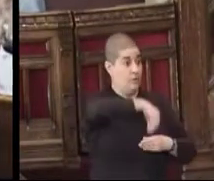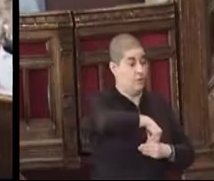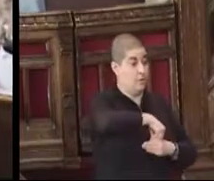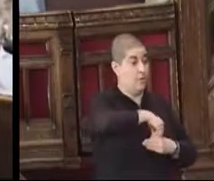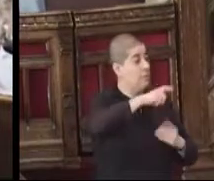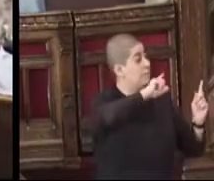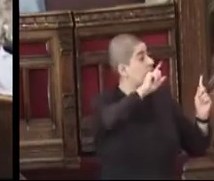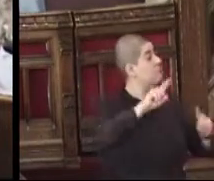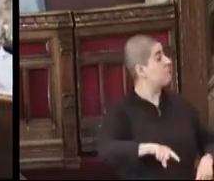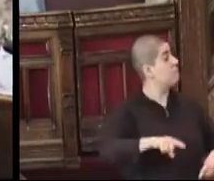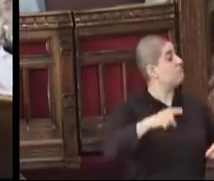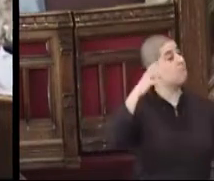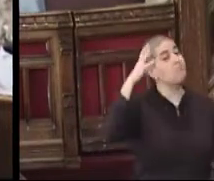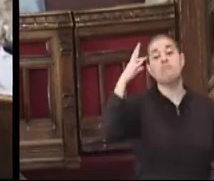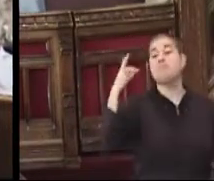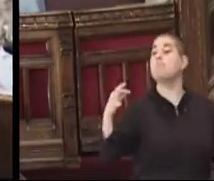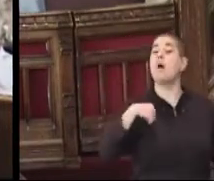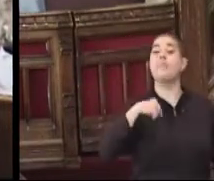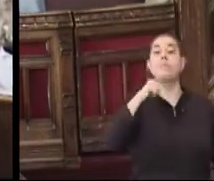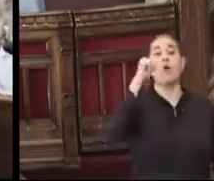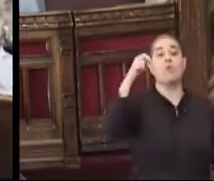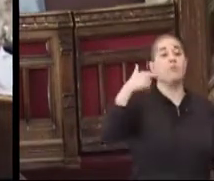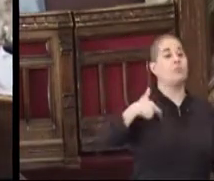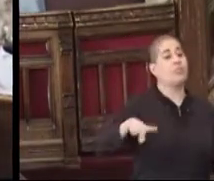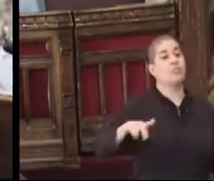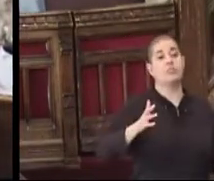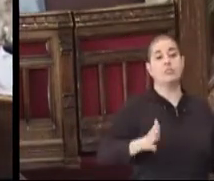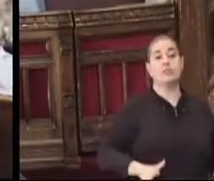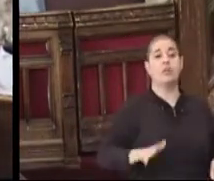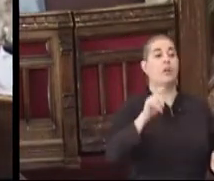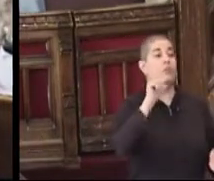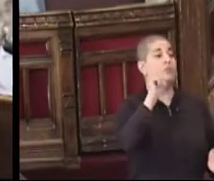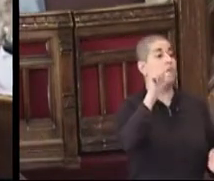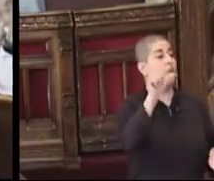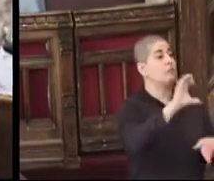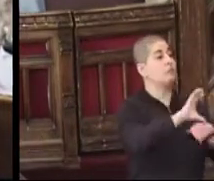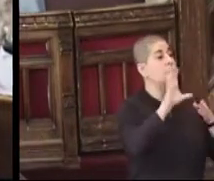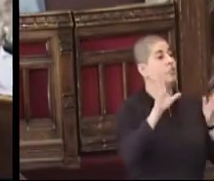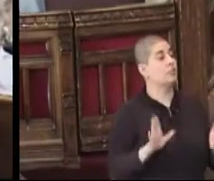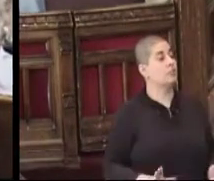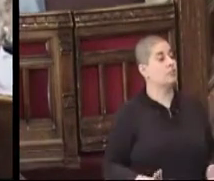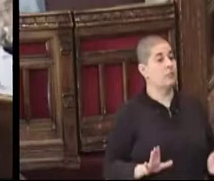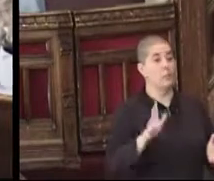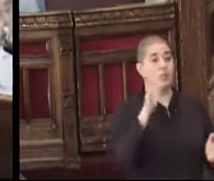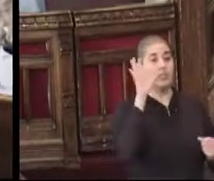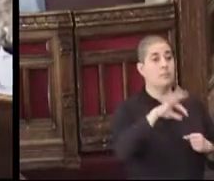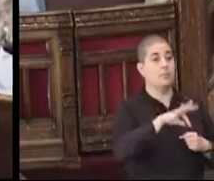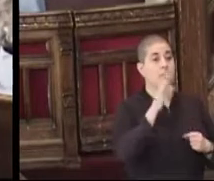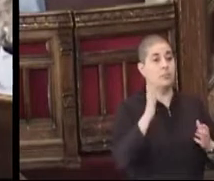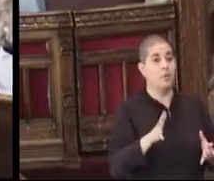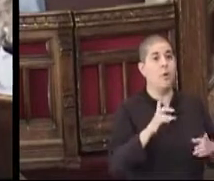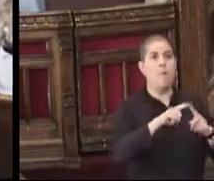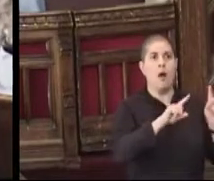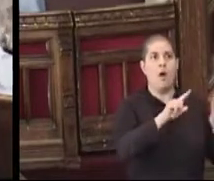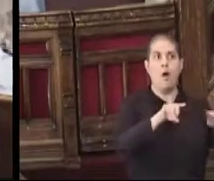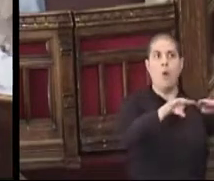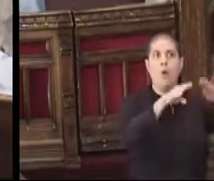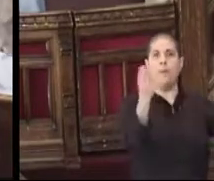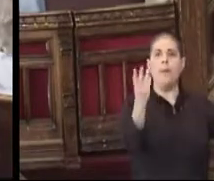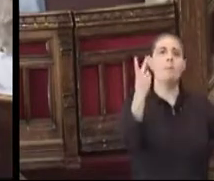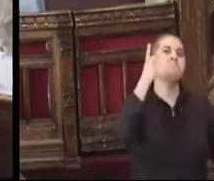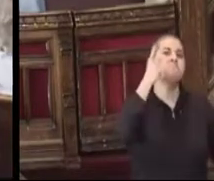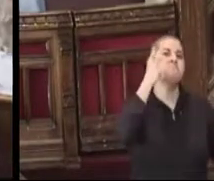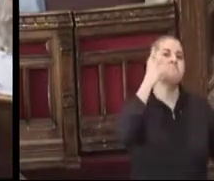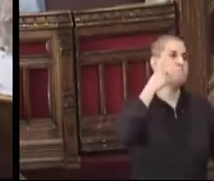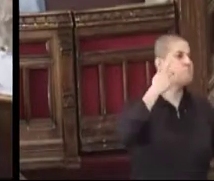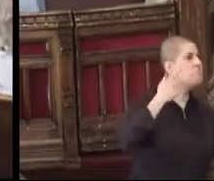defining yourself as not religious, not Christian, not spiritual, but being open to redefining those and playing around the